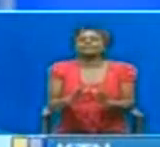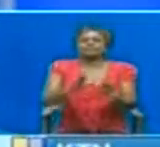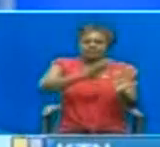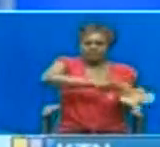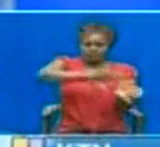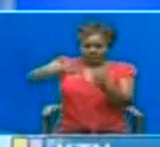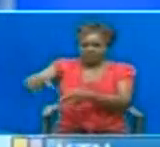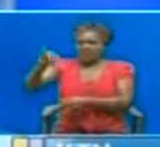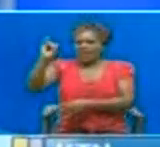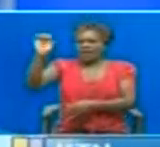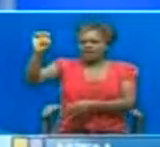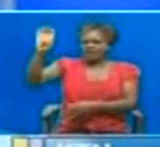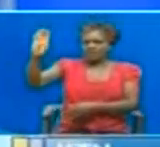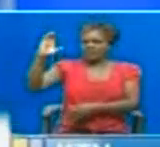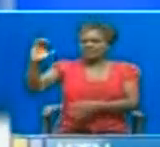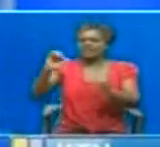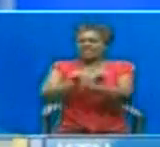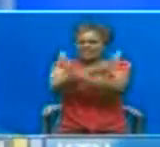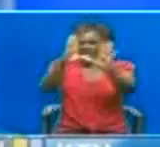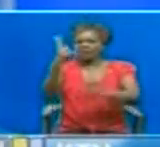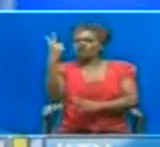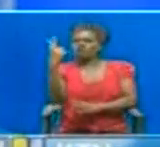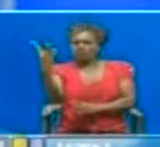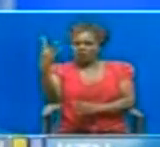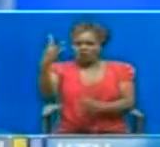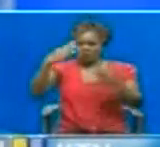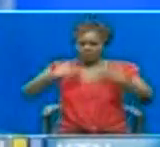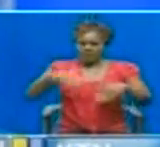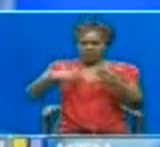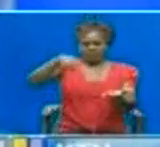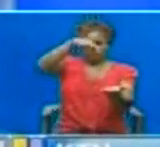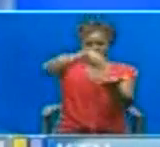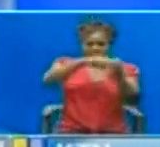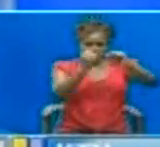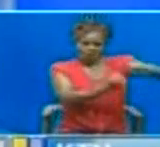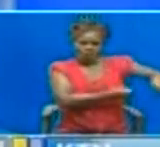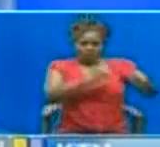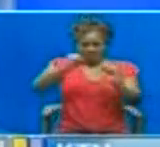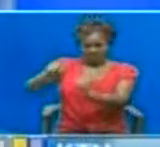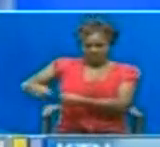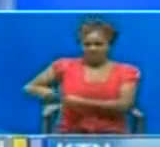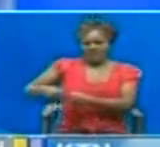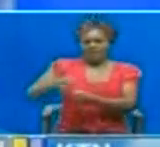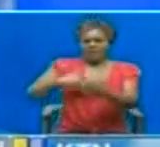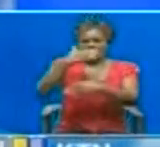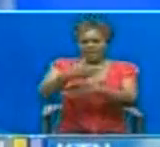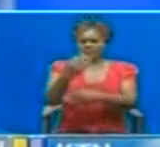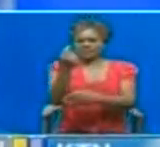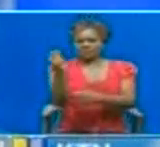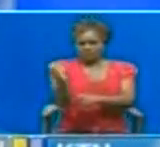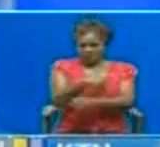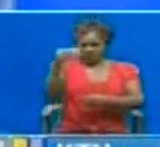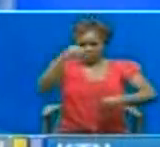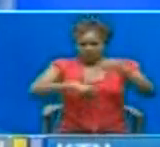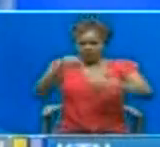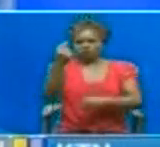the IEBC has cleared 4 candidates for the Homa Bay senatorial by-election that is slated for next month. Here's